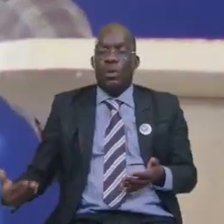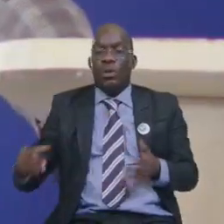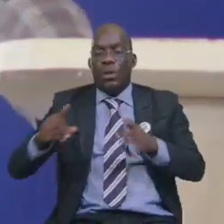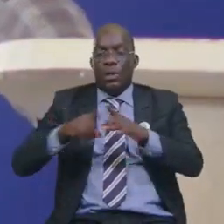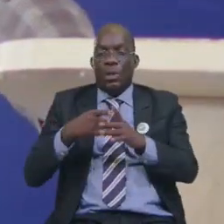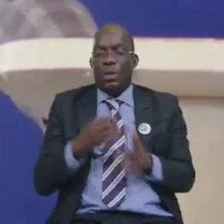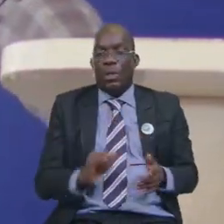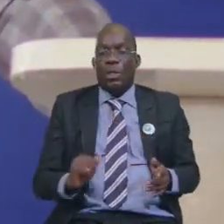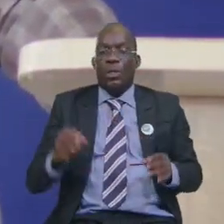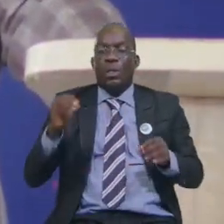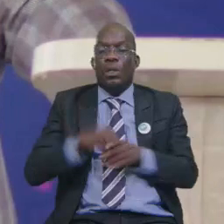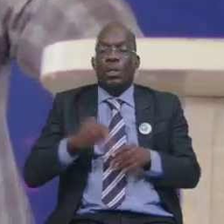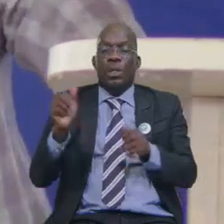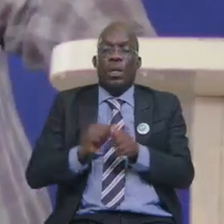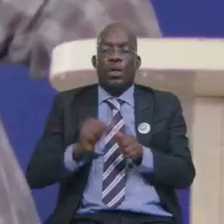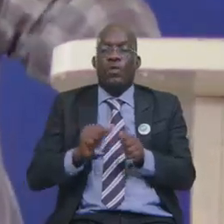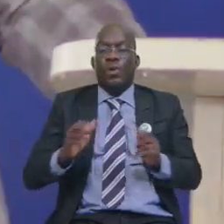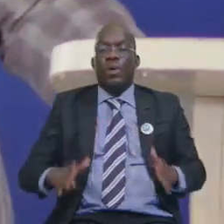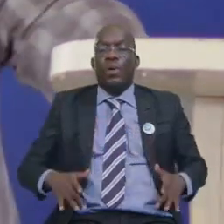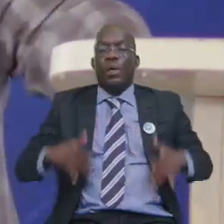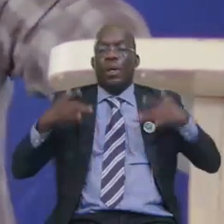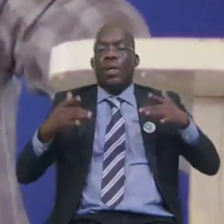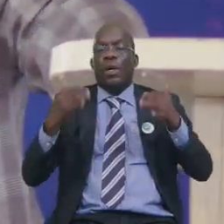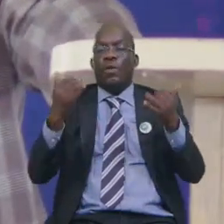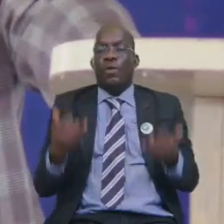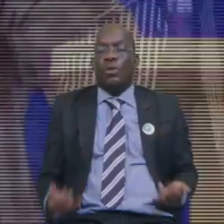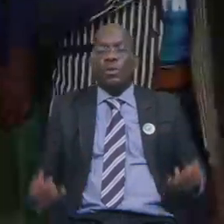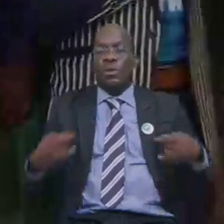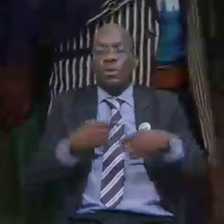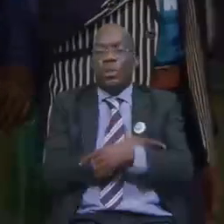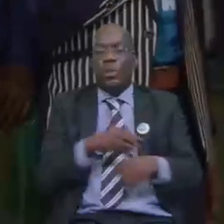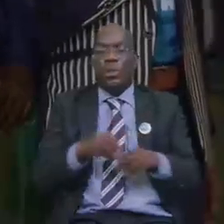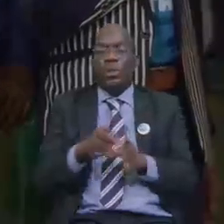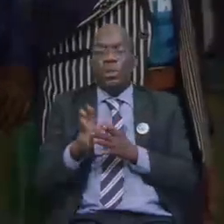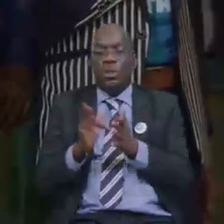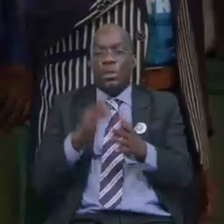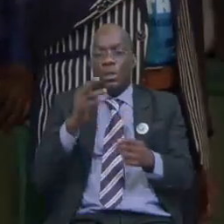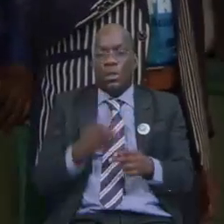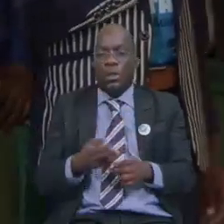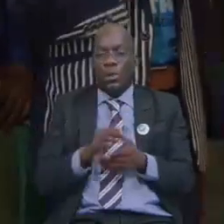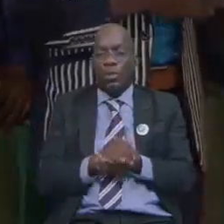in every life today in Jesus' name.